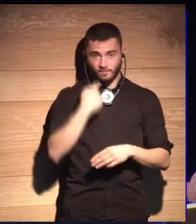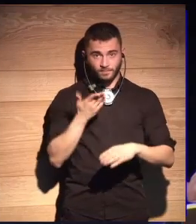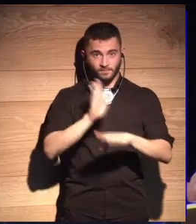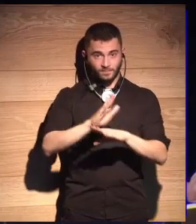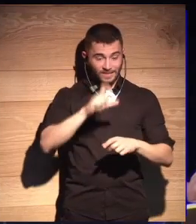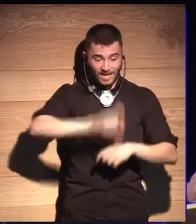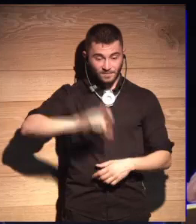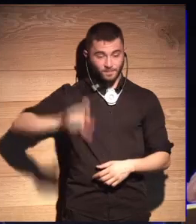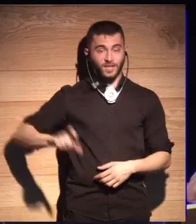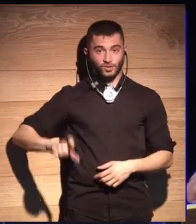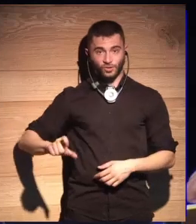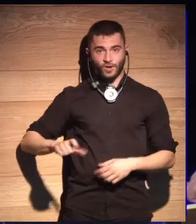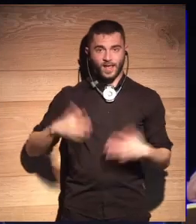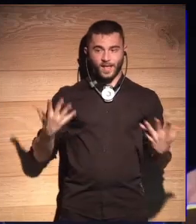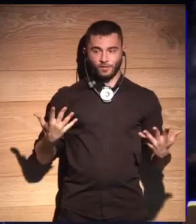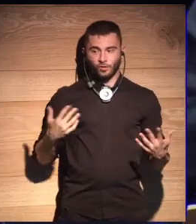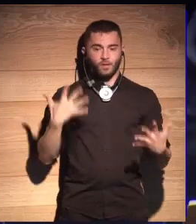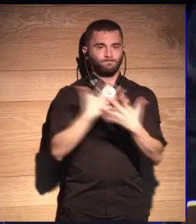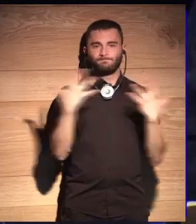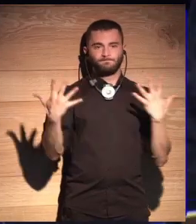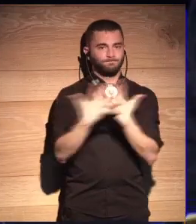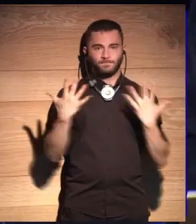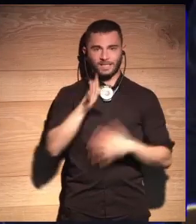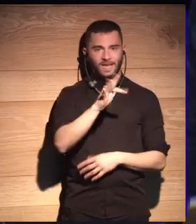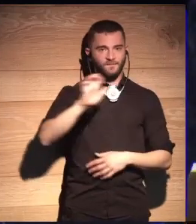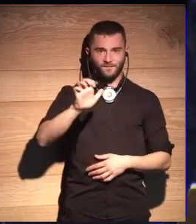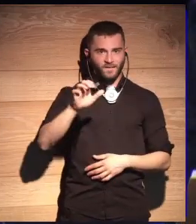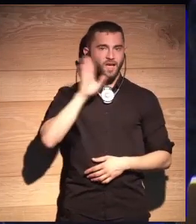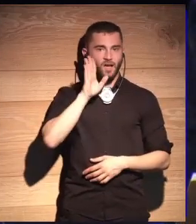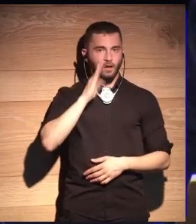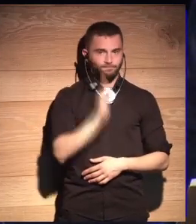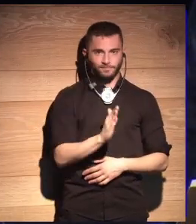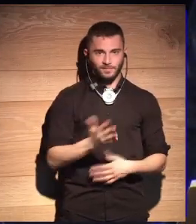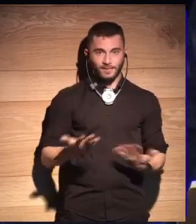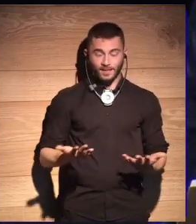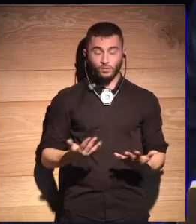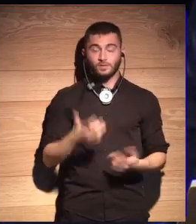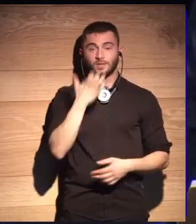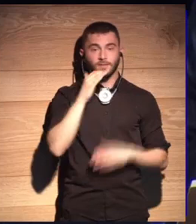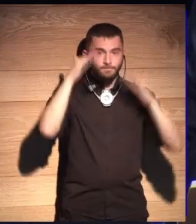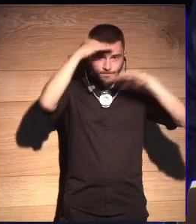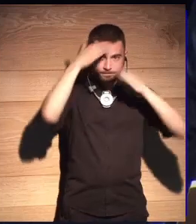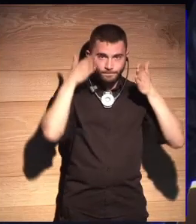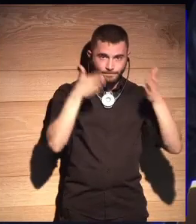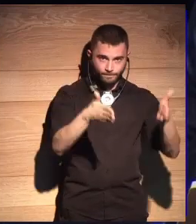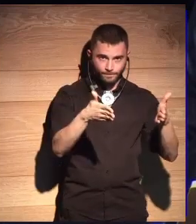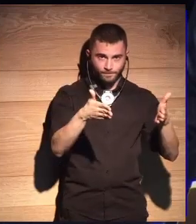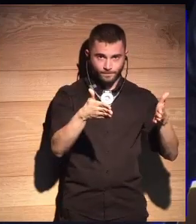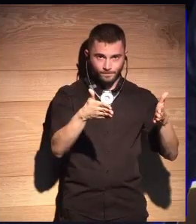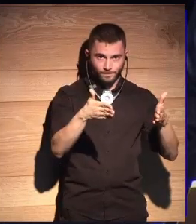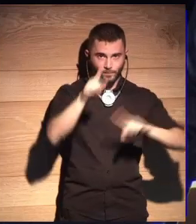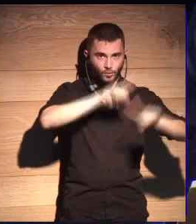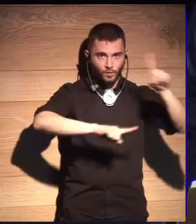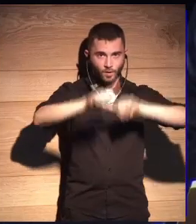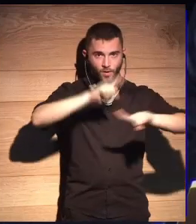complete collapse of belief in this, and I think that if we focus on some of the constitutional issues at